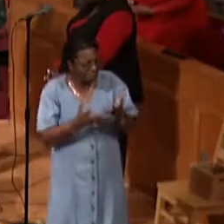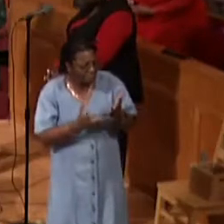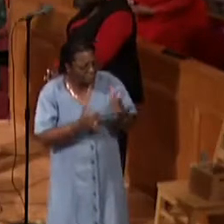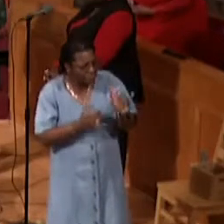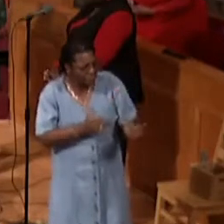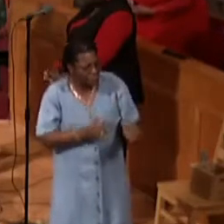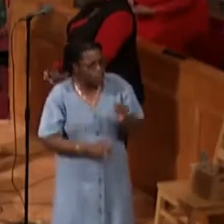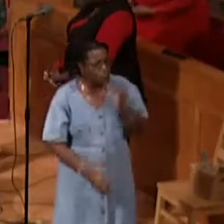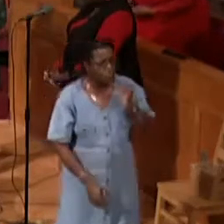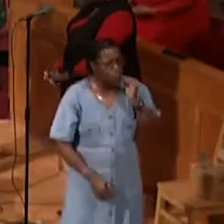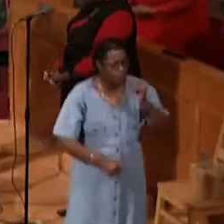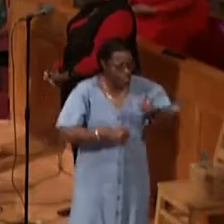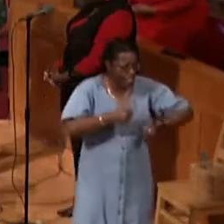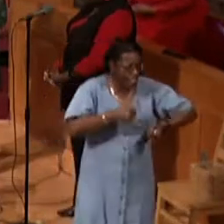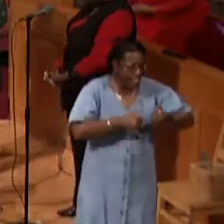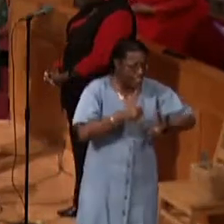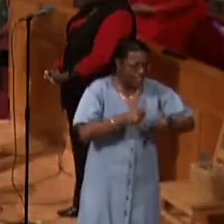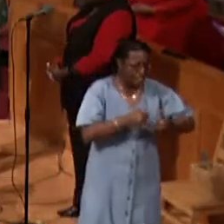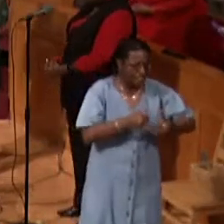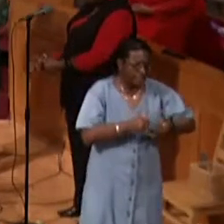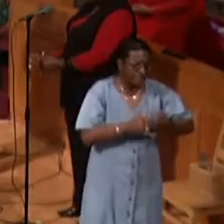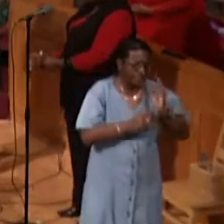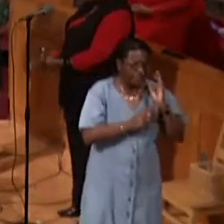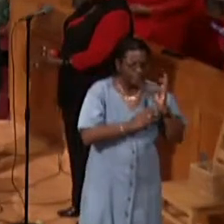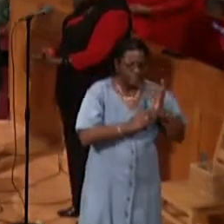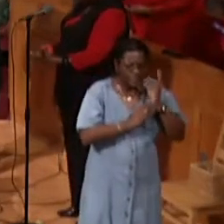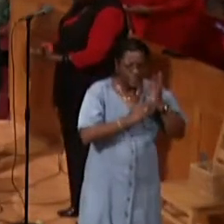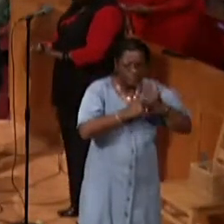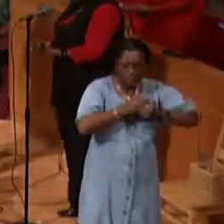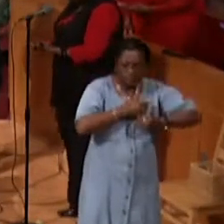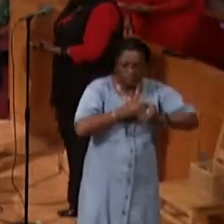Amen. God's been too good. Yes.